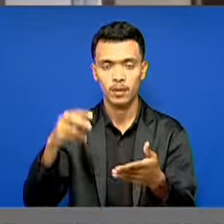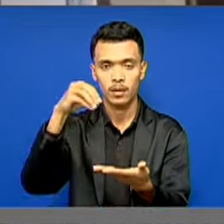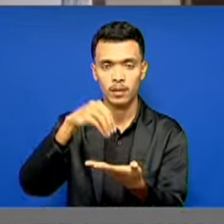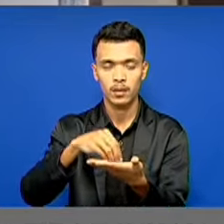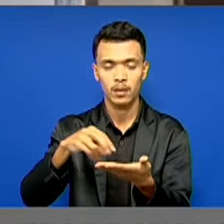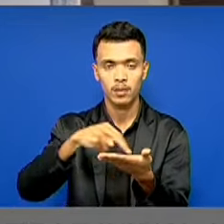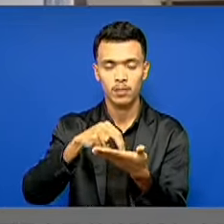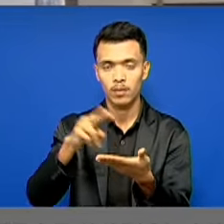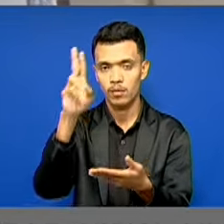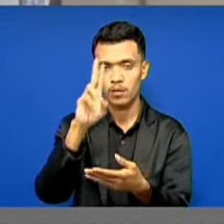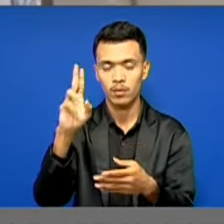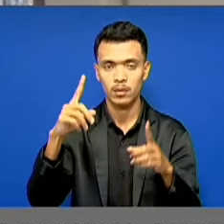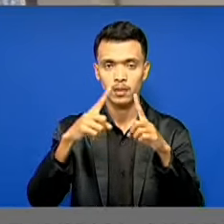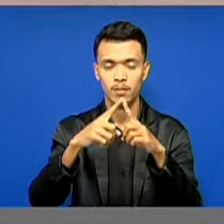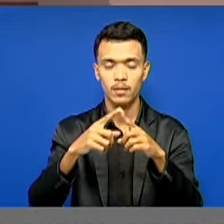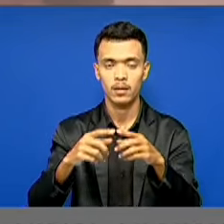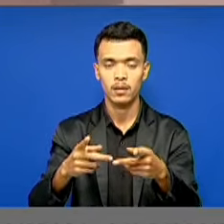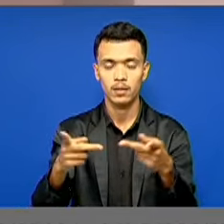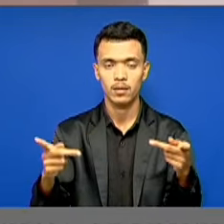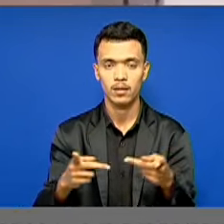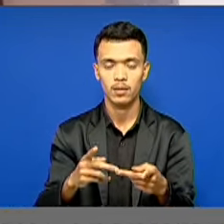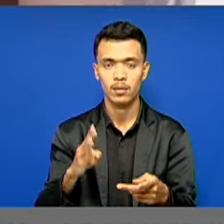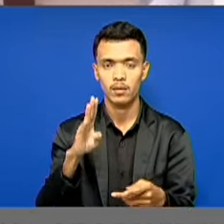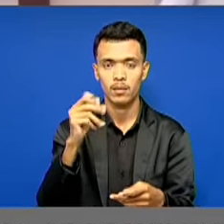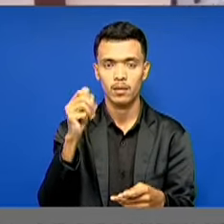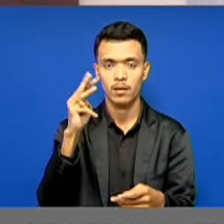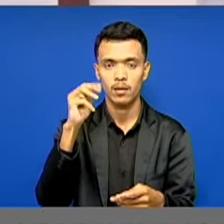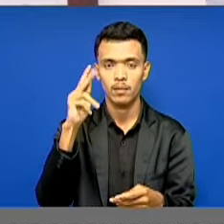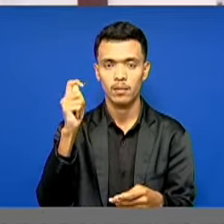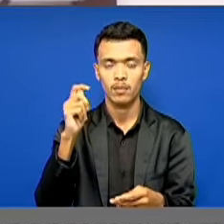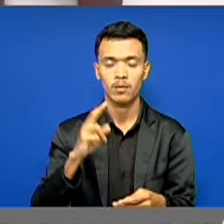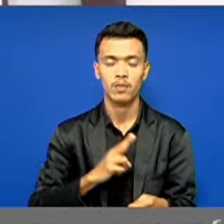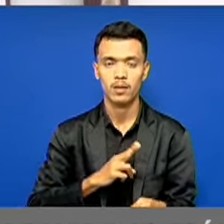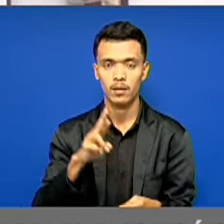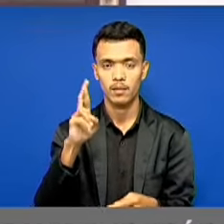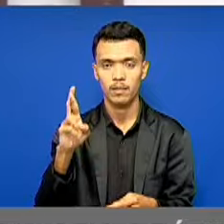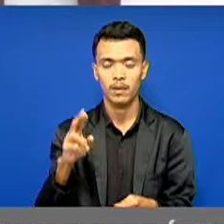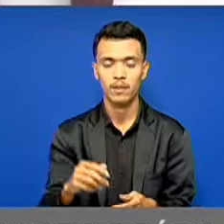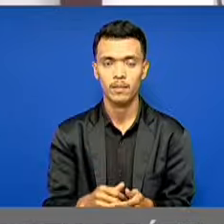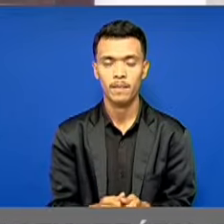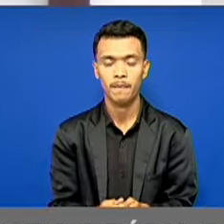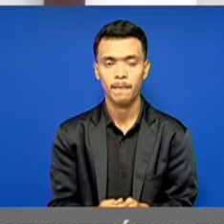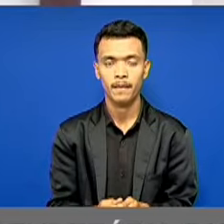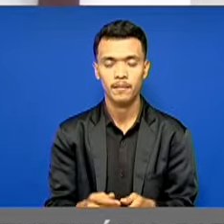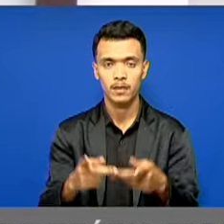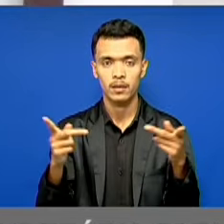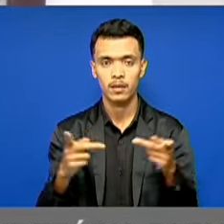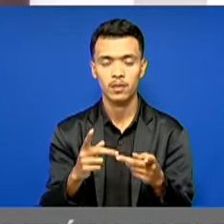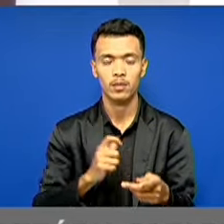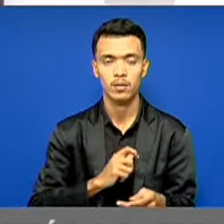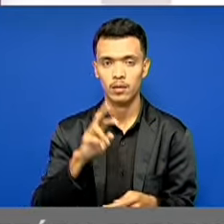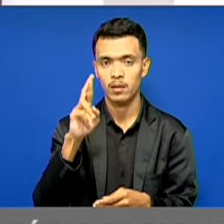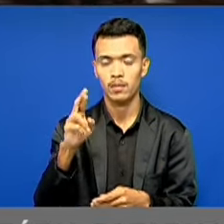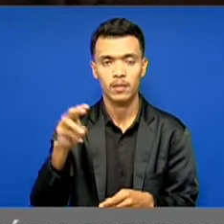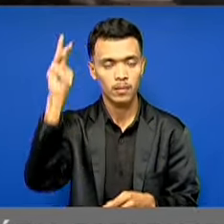nebe utiliza ba serviço Centro Bambu Tibar. A fuen ronatija sasin husi pessoal logística Centro Bambu Tibar, Ministério